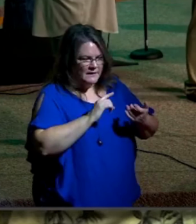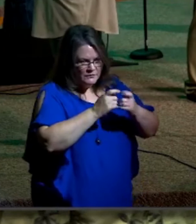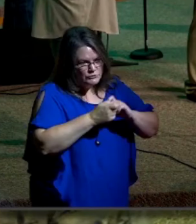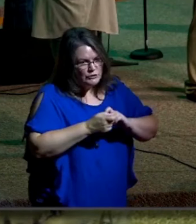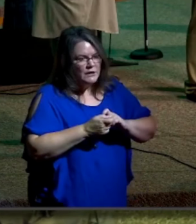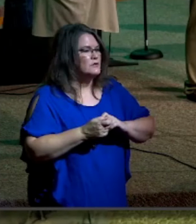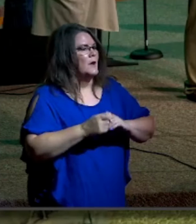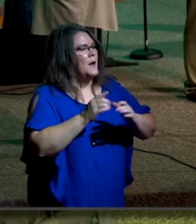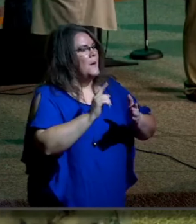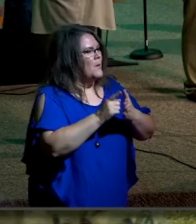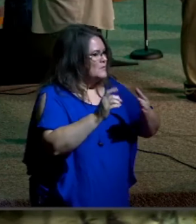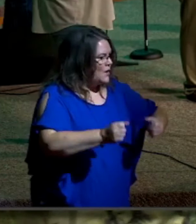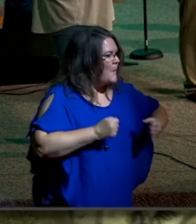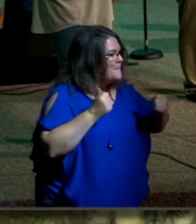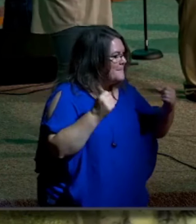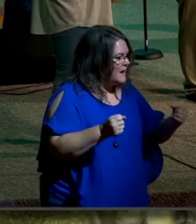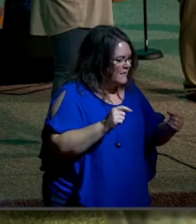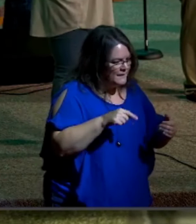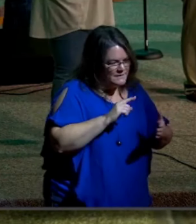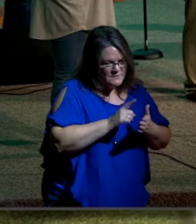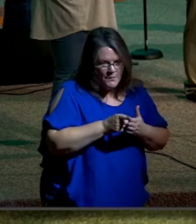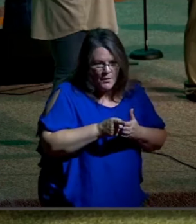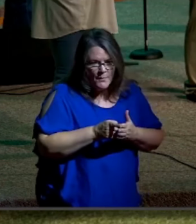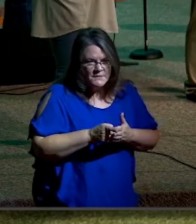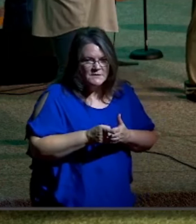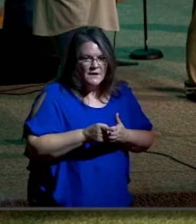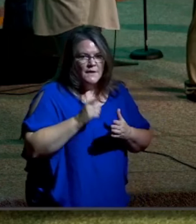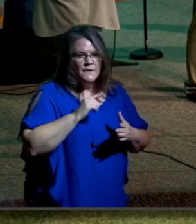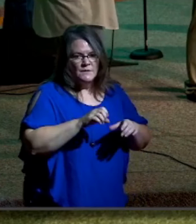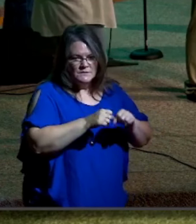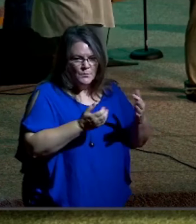powerful. These moments, there's breakthrough.